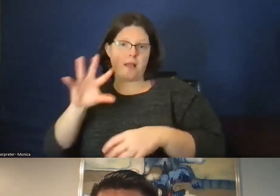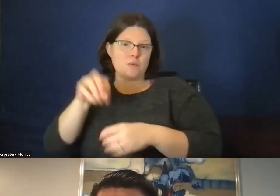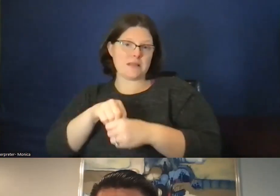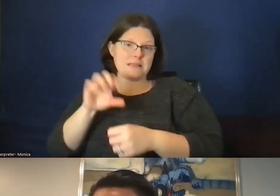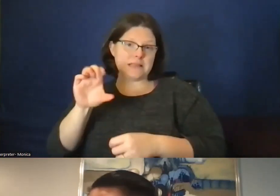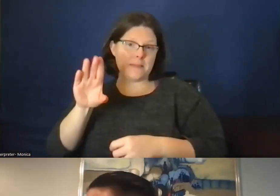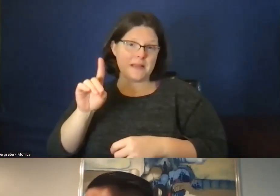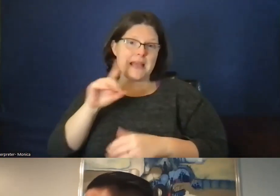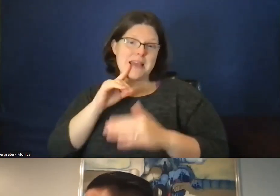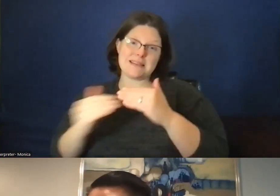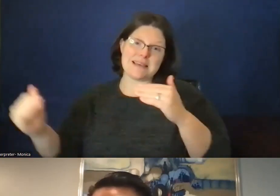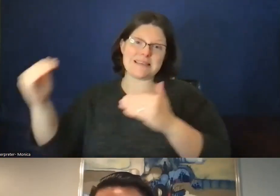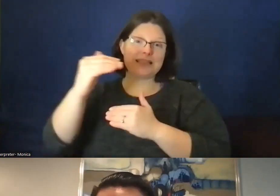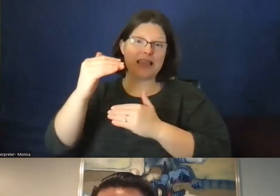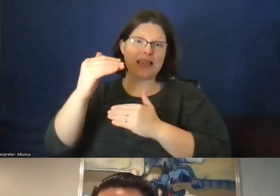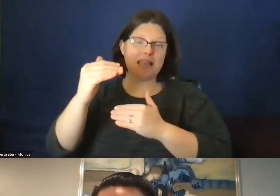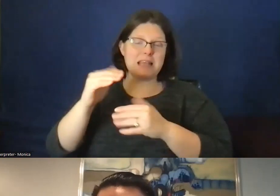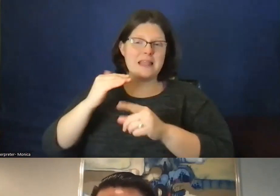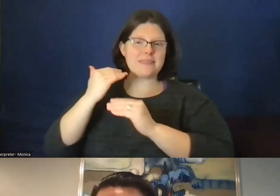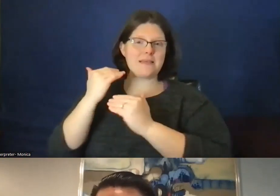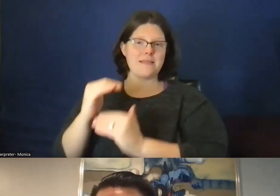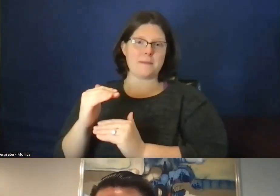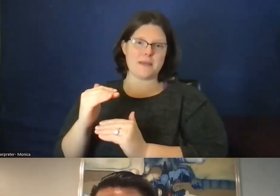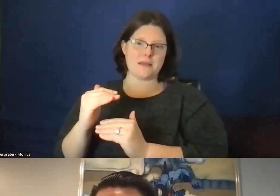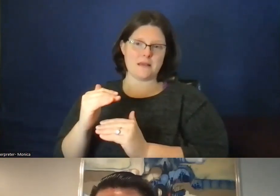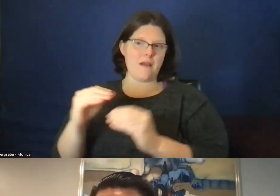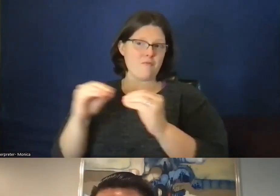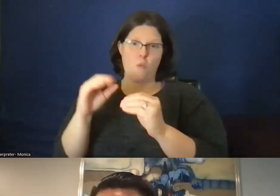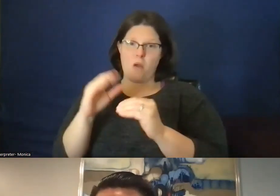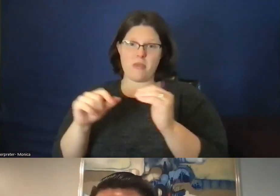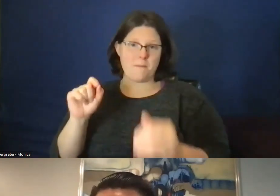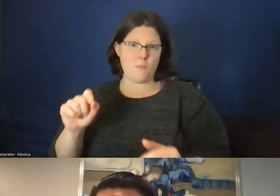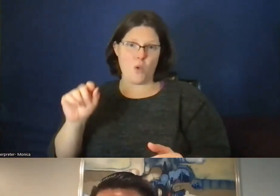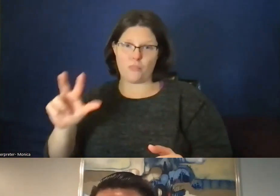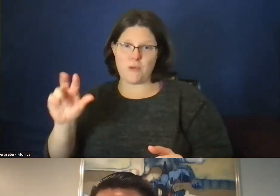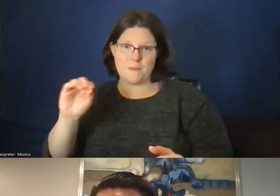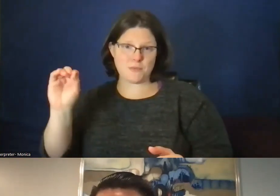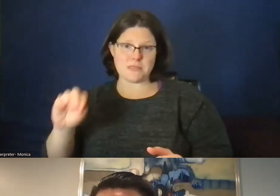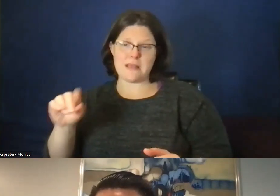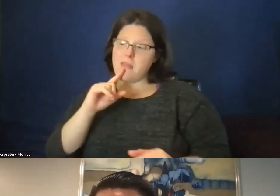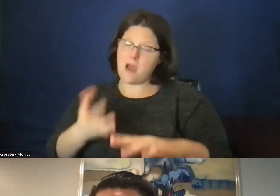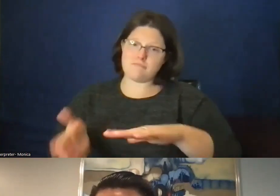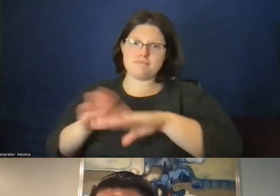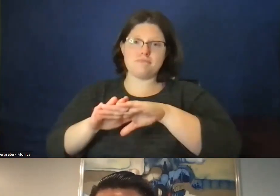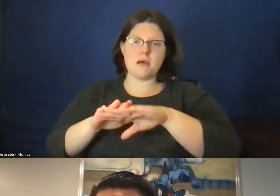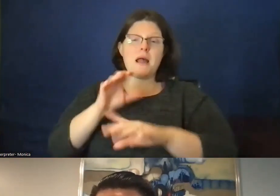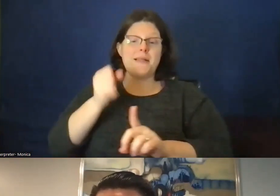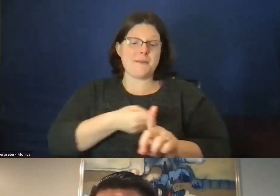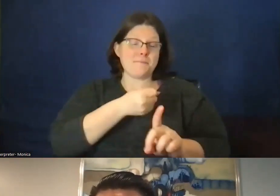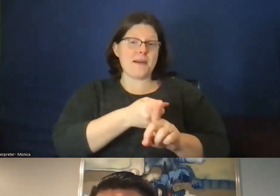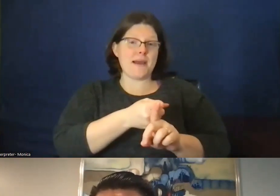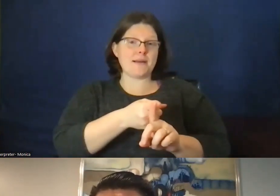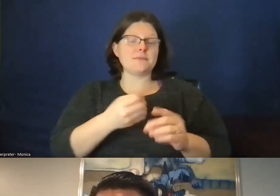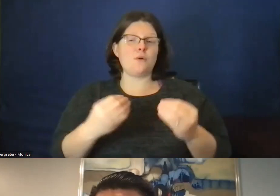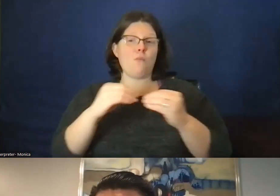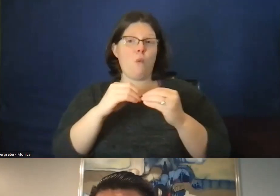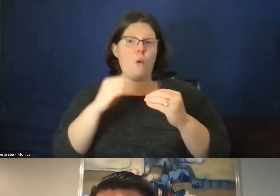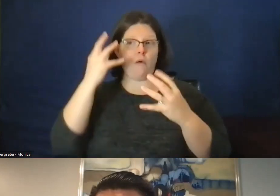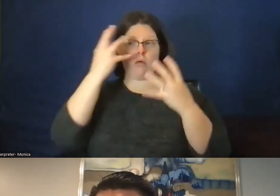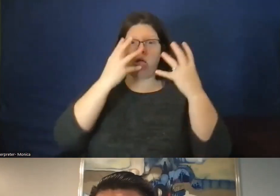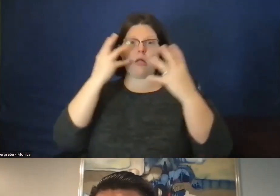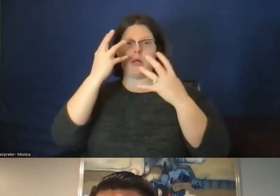is exceeding the limit more than 0.3%, and the effects are more deleterious,